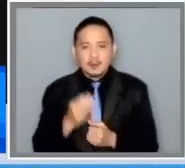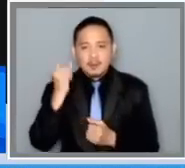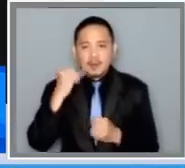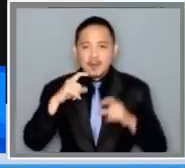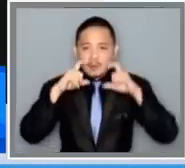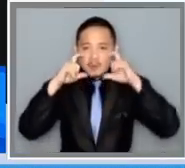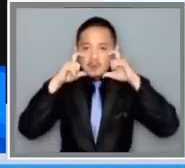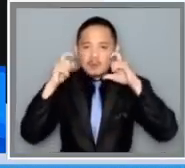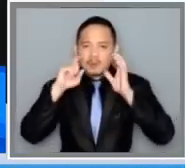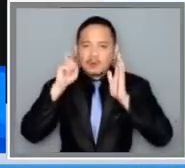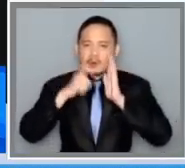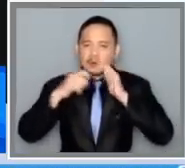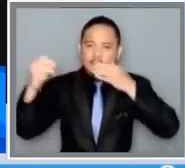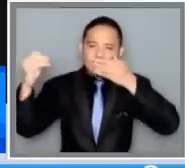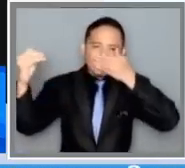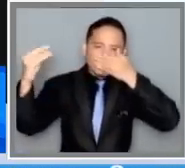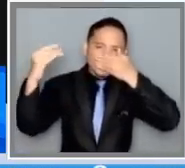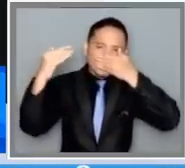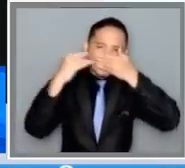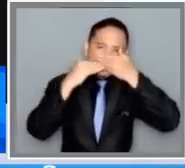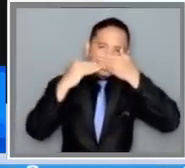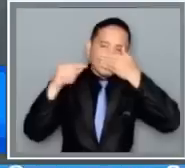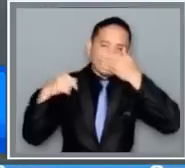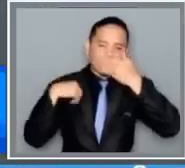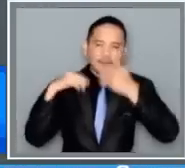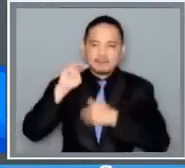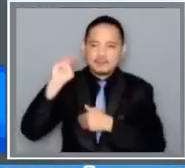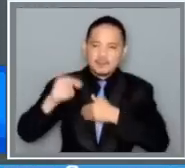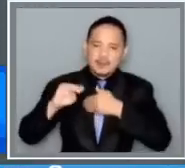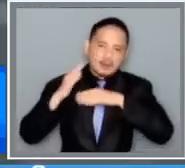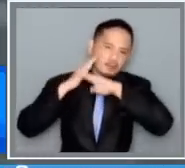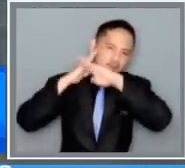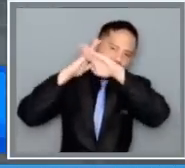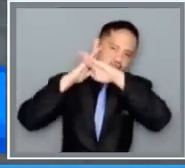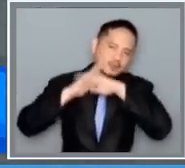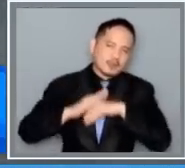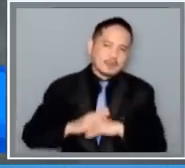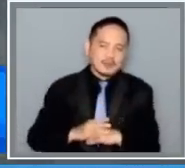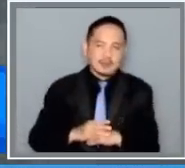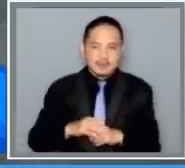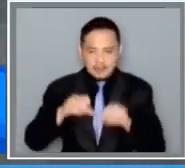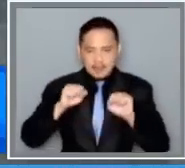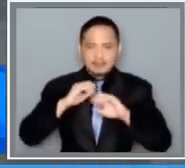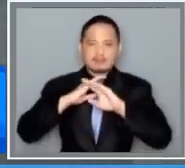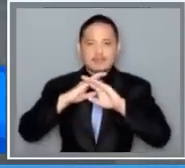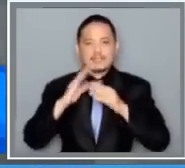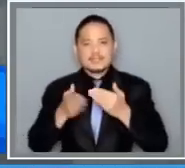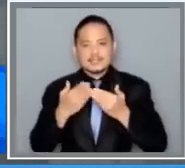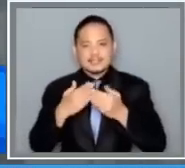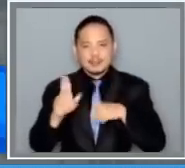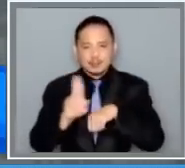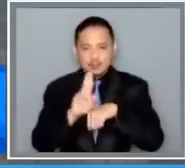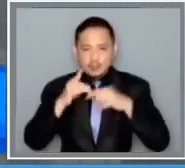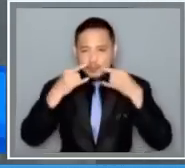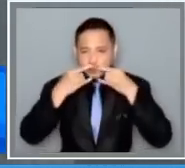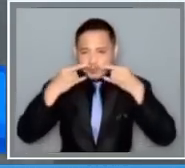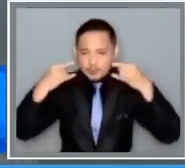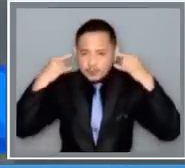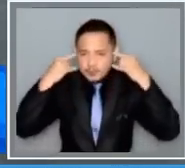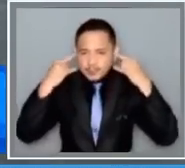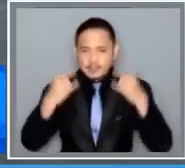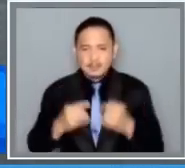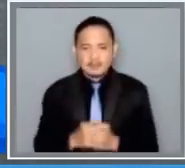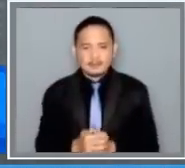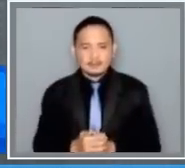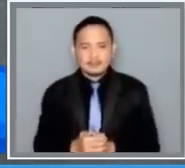nakikita natin sa hangin dito sa Manila. And you can be well protected by using regular surgical